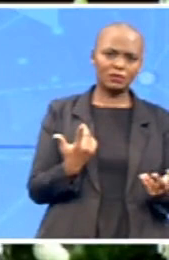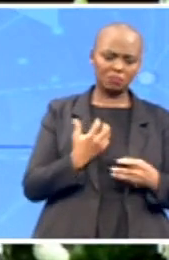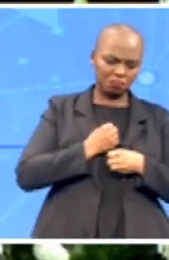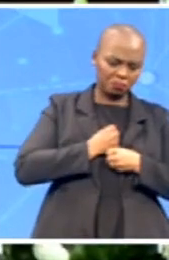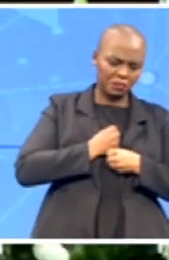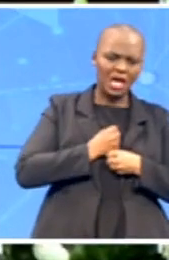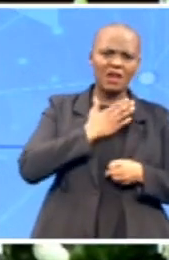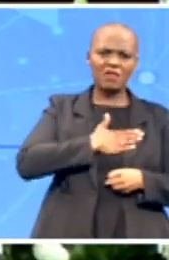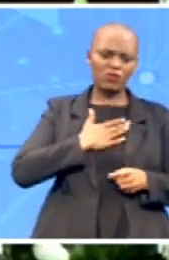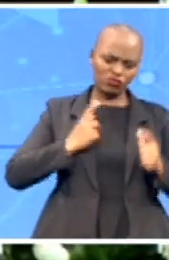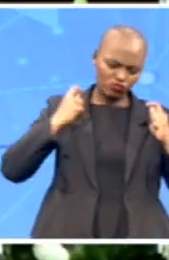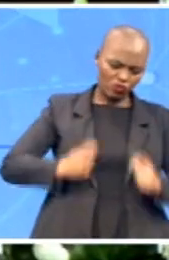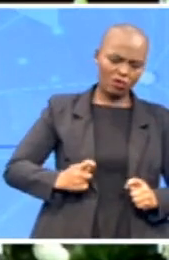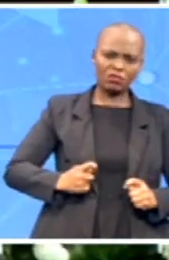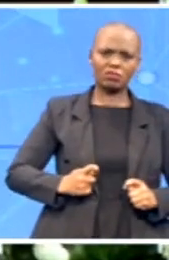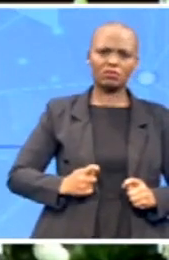his case.